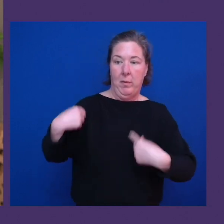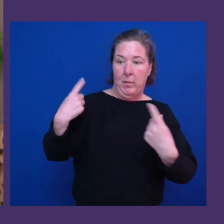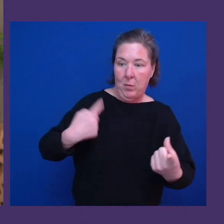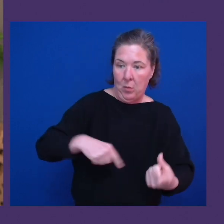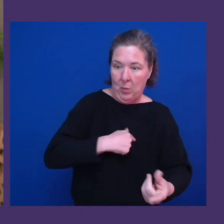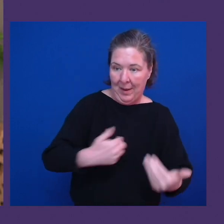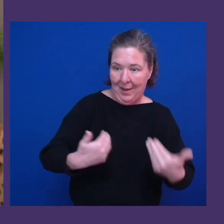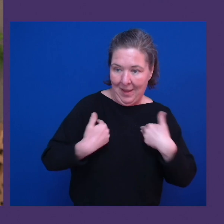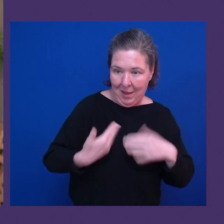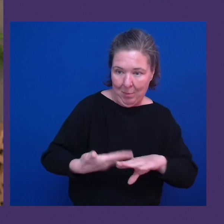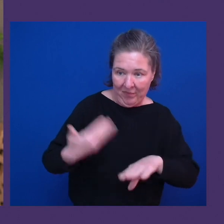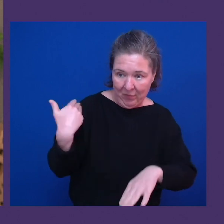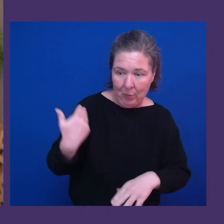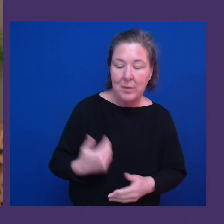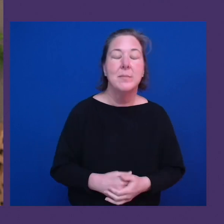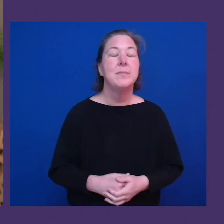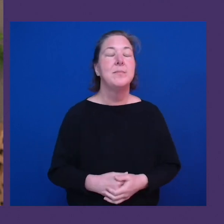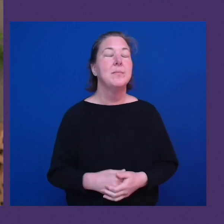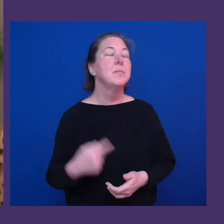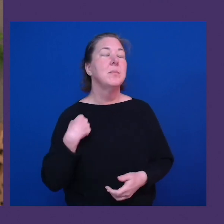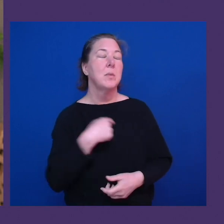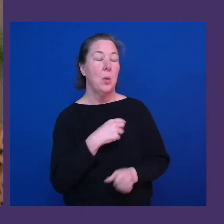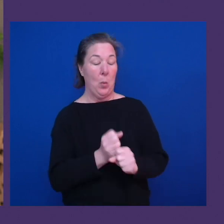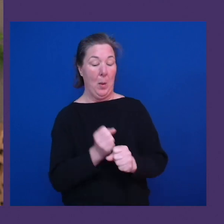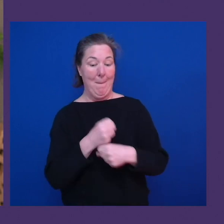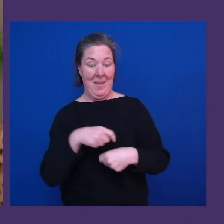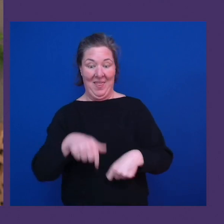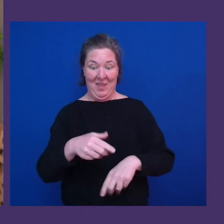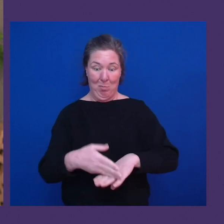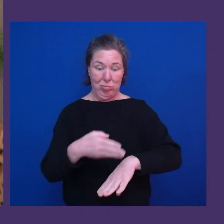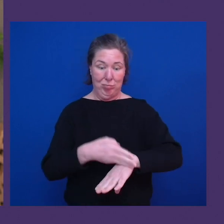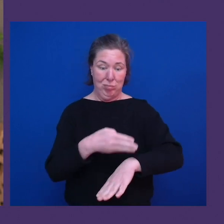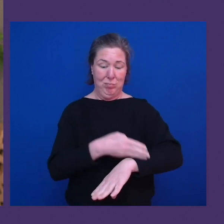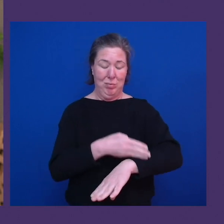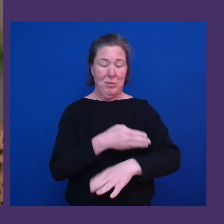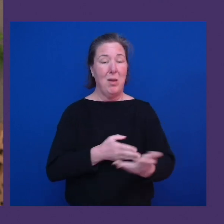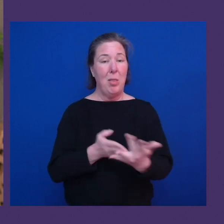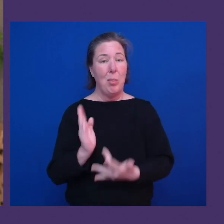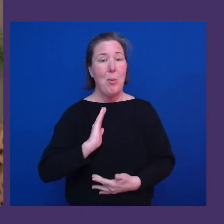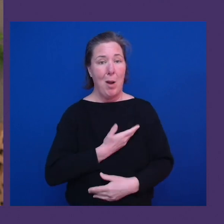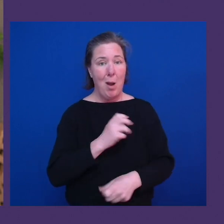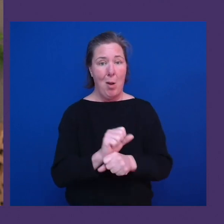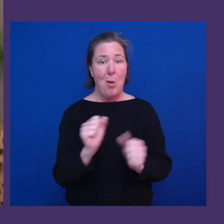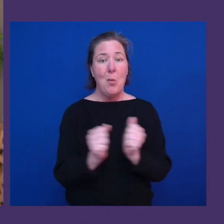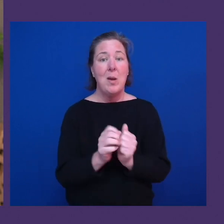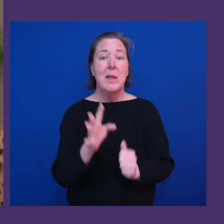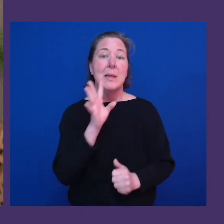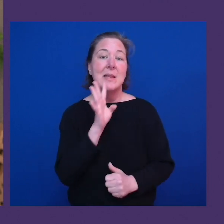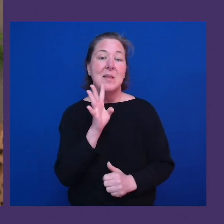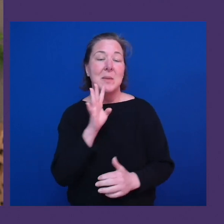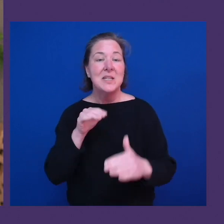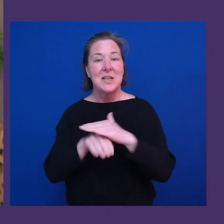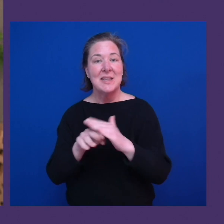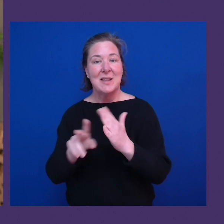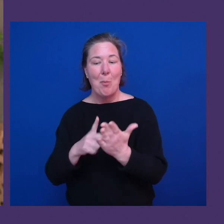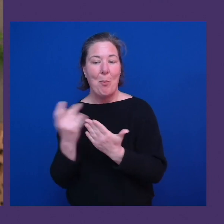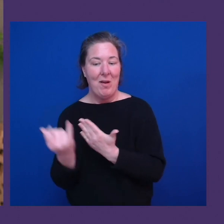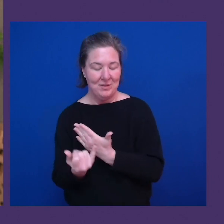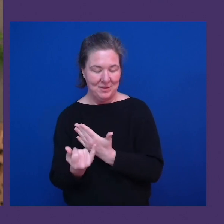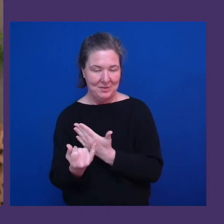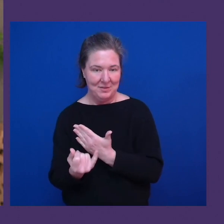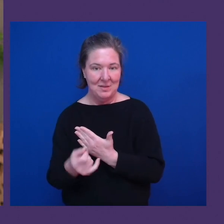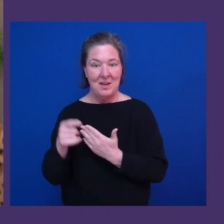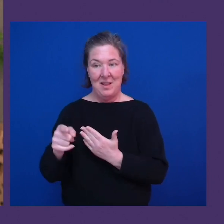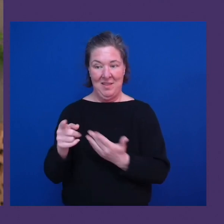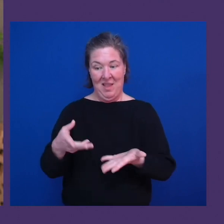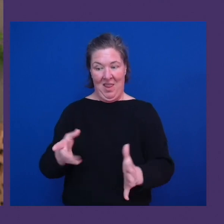before. And we've made this improvements through our work with the Speech Accessibility Project, which has allowed us